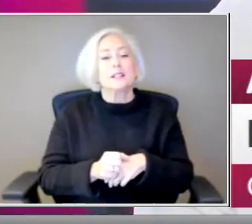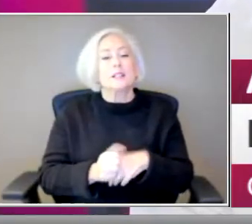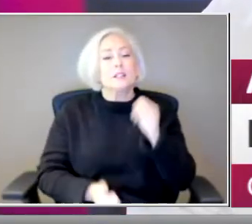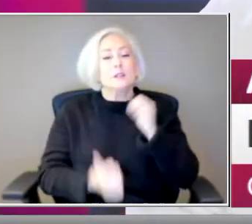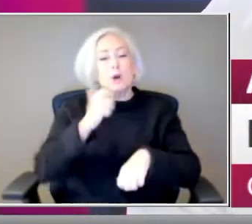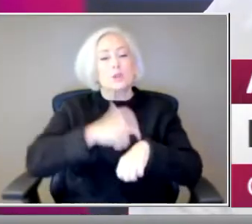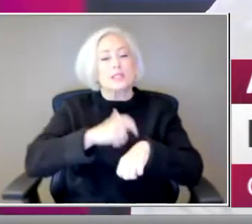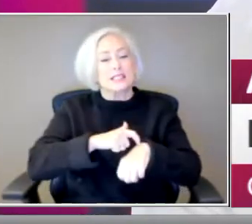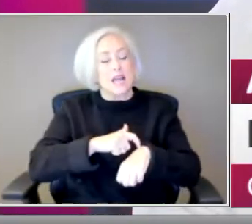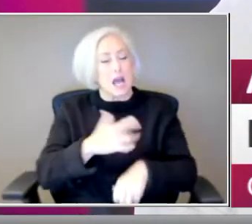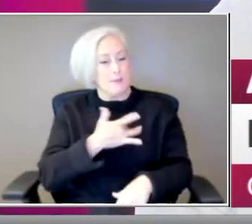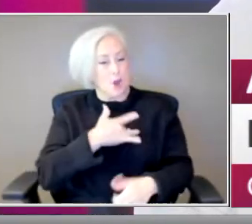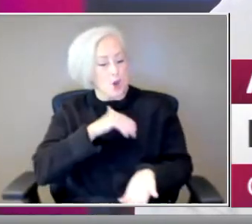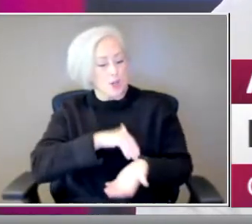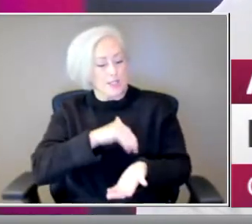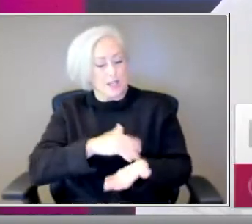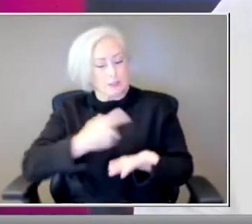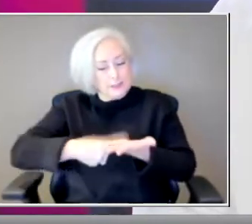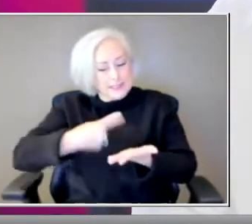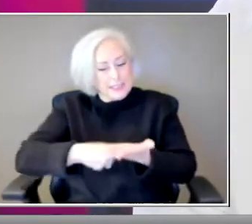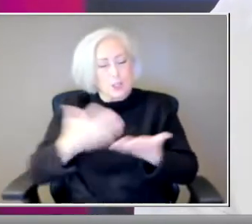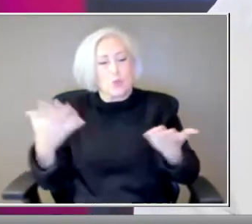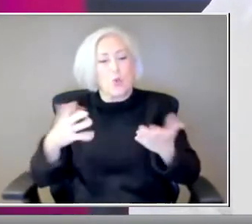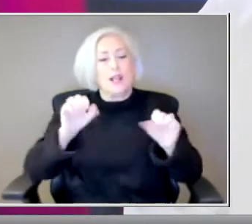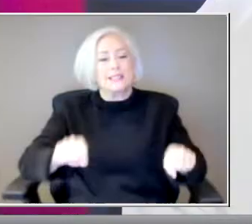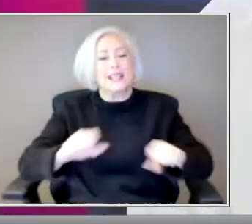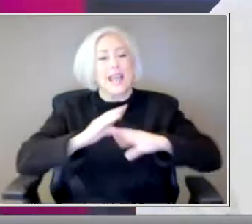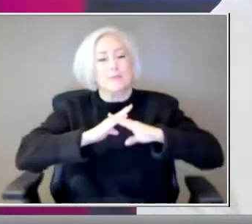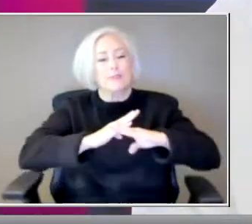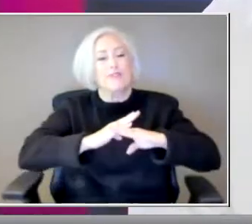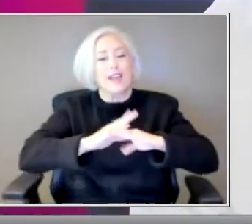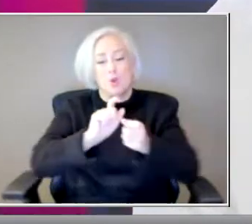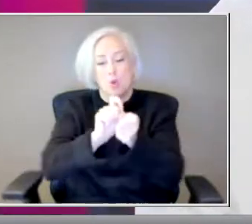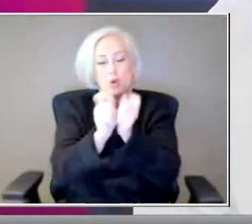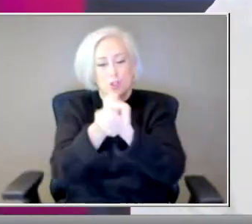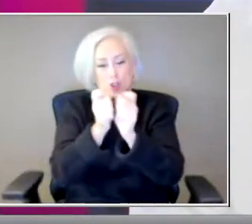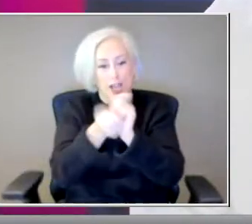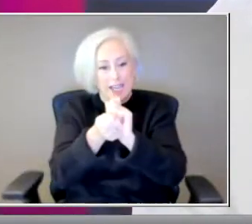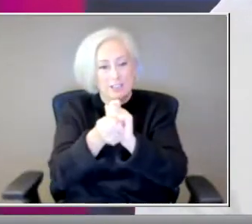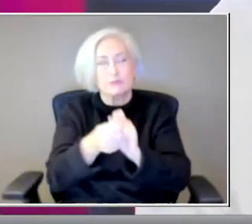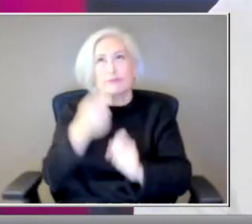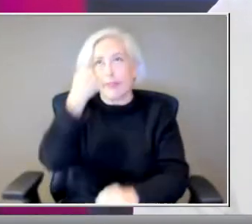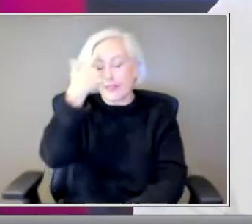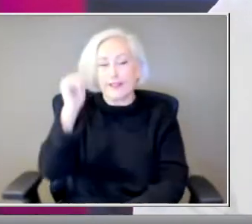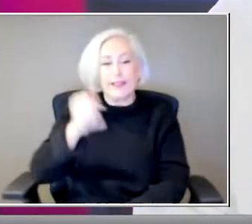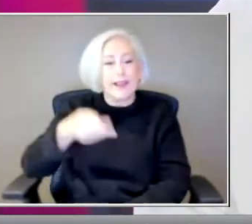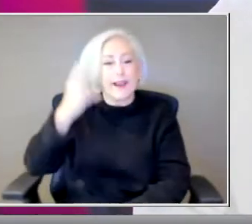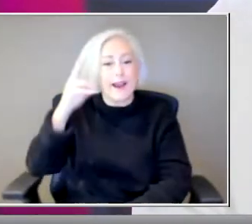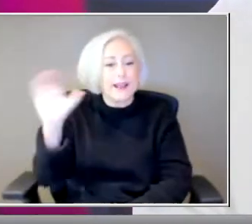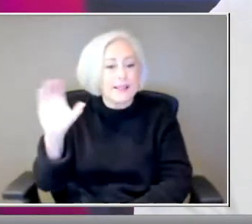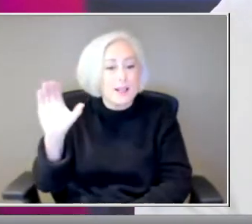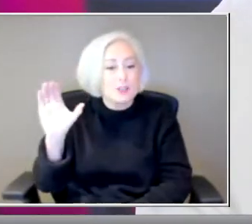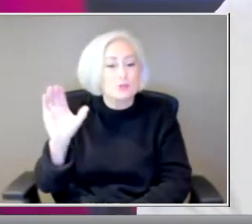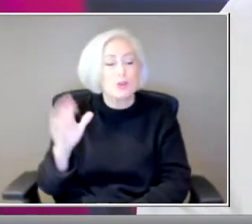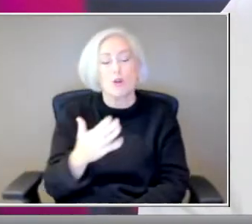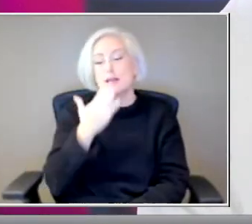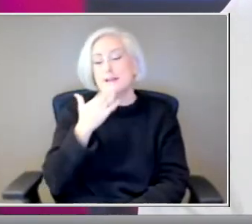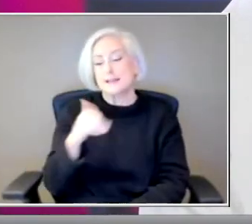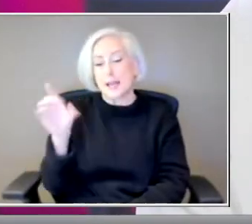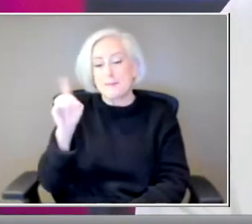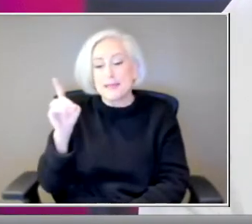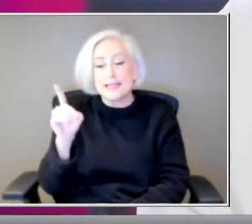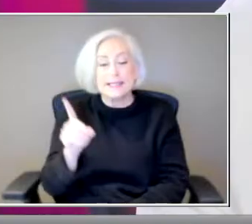things that we can prevent, that we can modify. So we talk about high cholesterol, diabetes, you know, smoking and things like that.